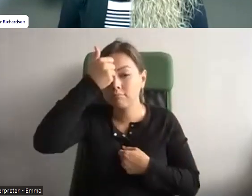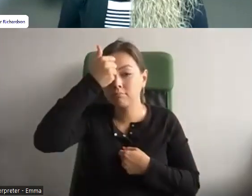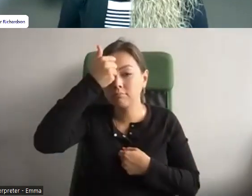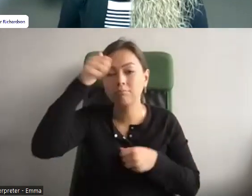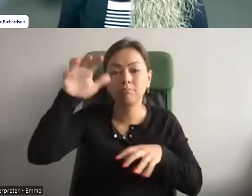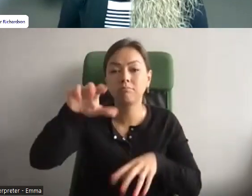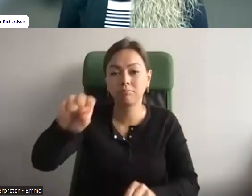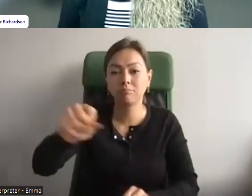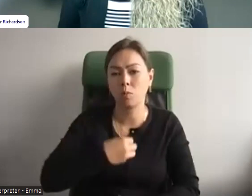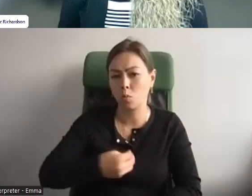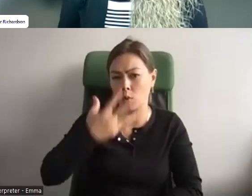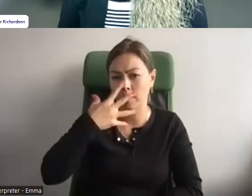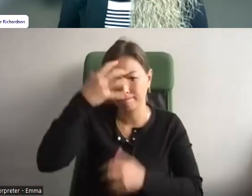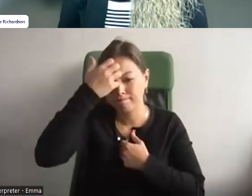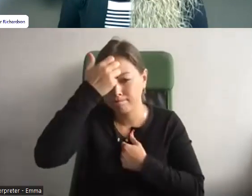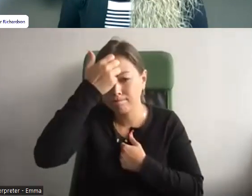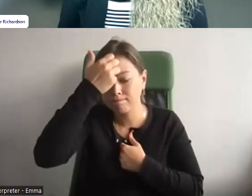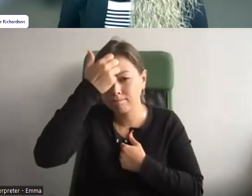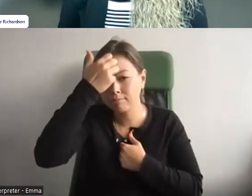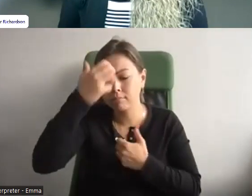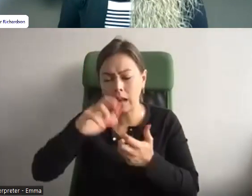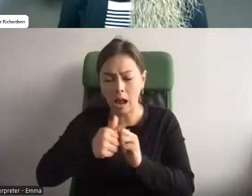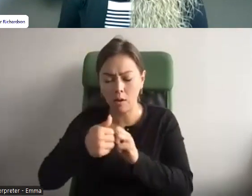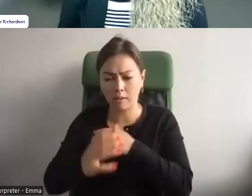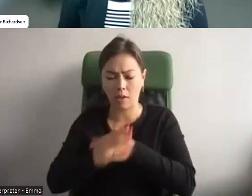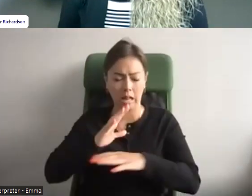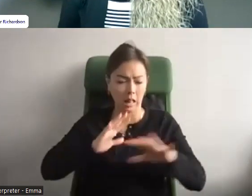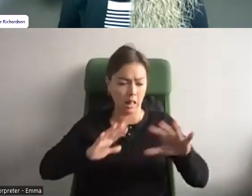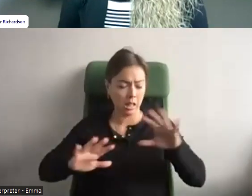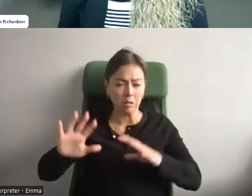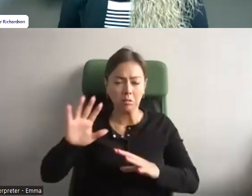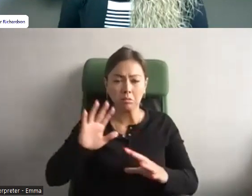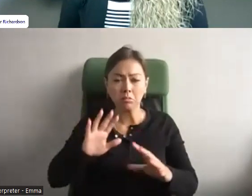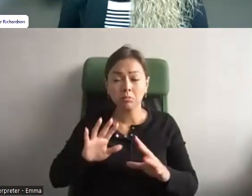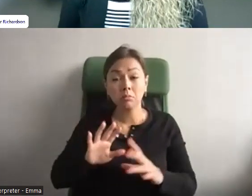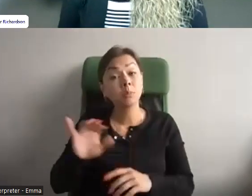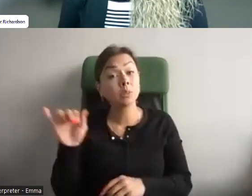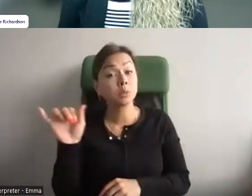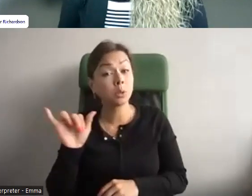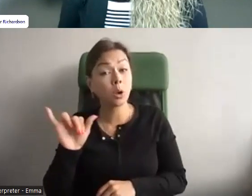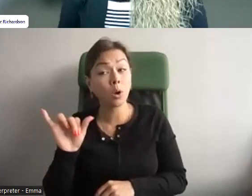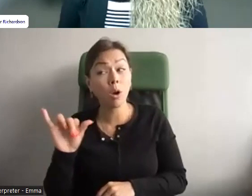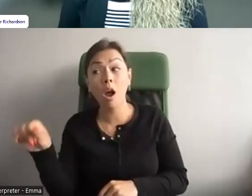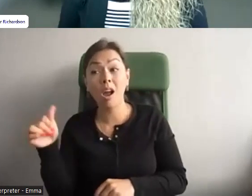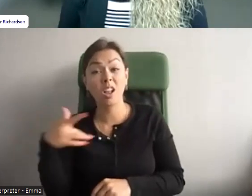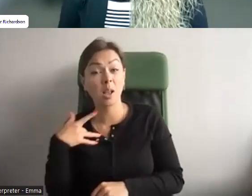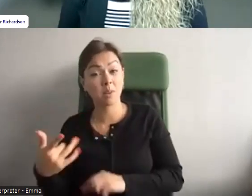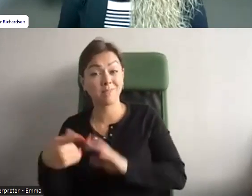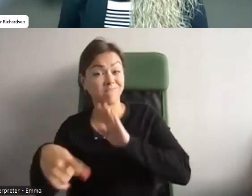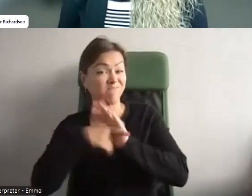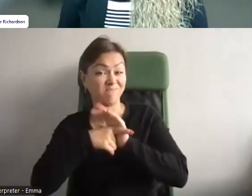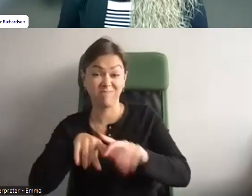put us in those kinds of different places? The other thing is, of course, the responses, the negative responses,